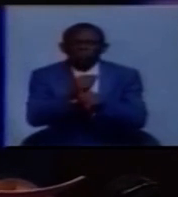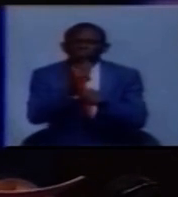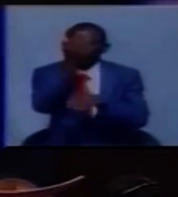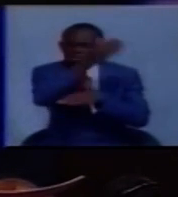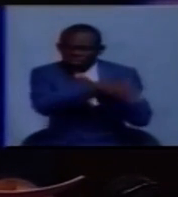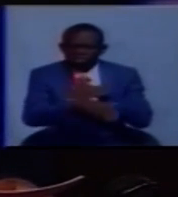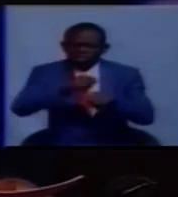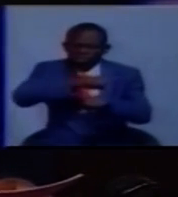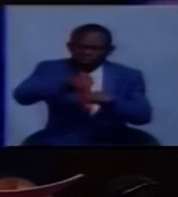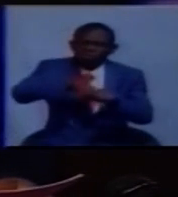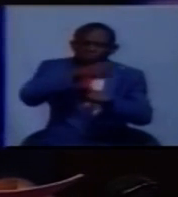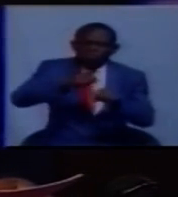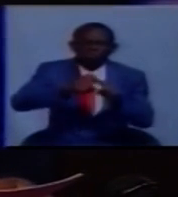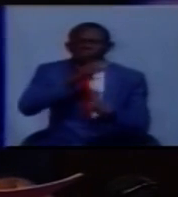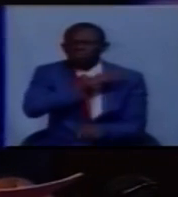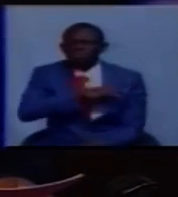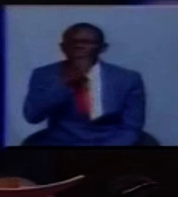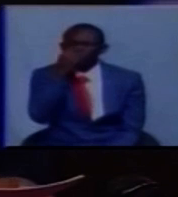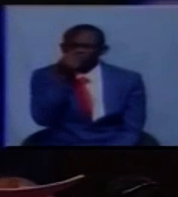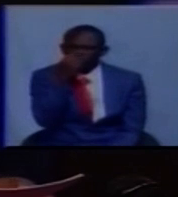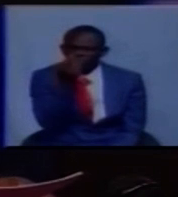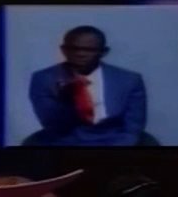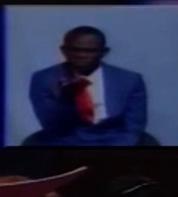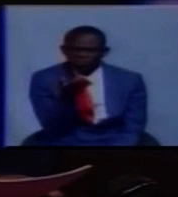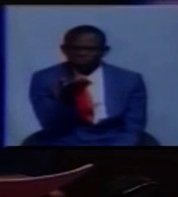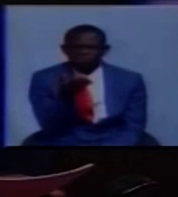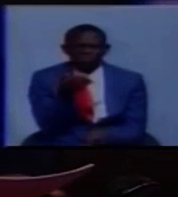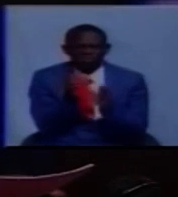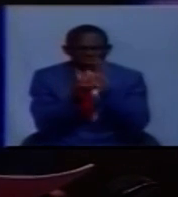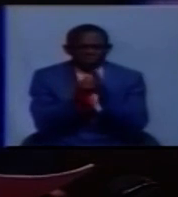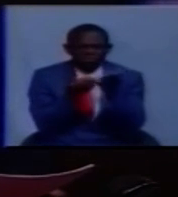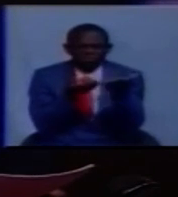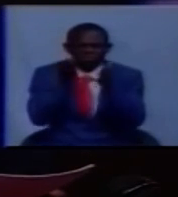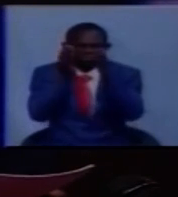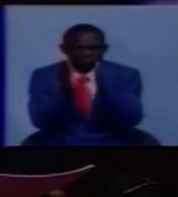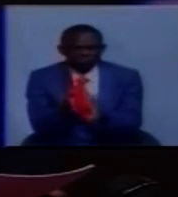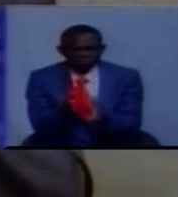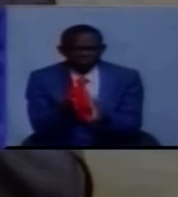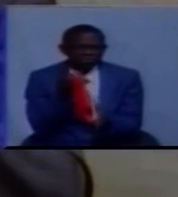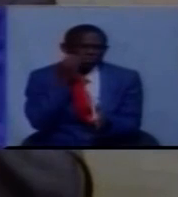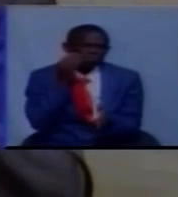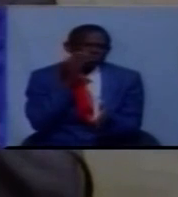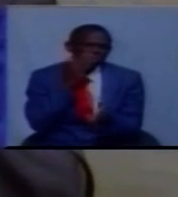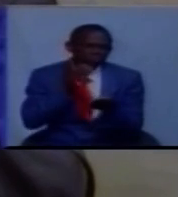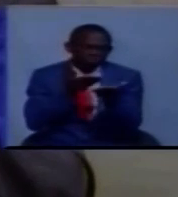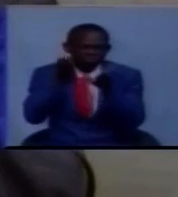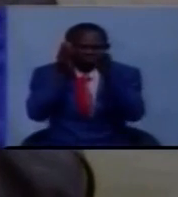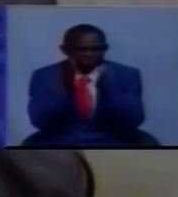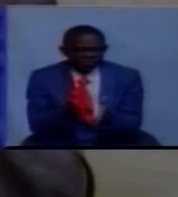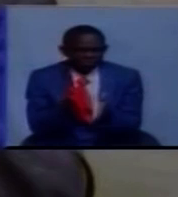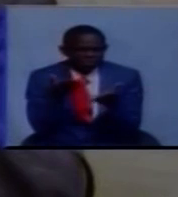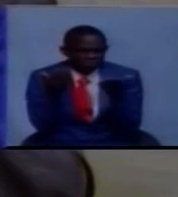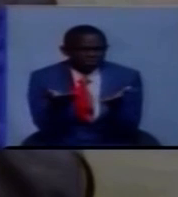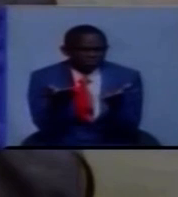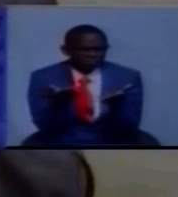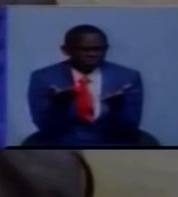wage. Talking about maids, domestic workers. Domestic workers have unions. Those who are at